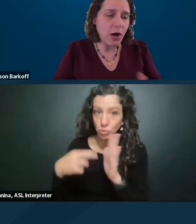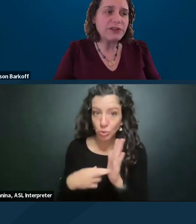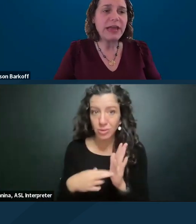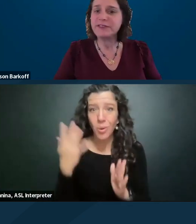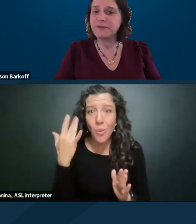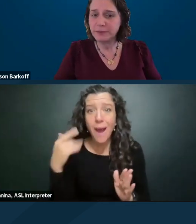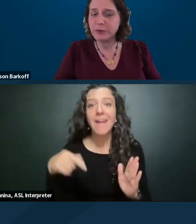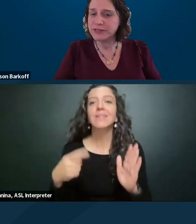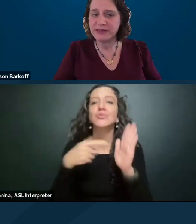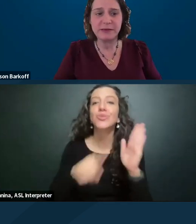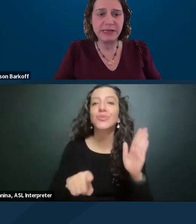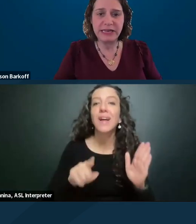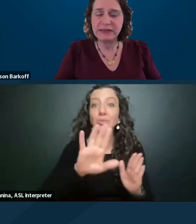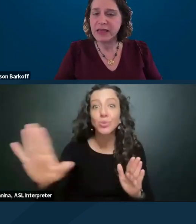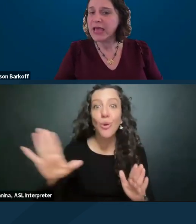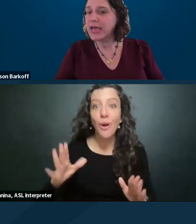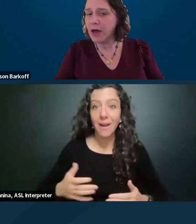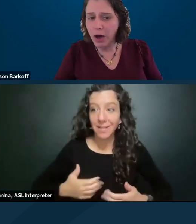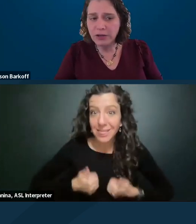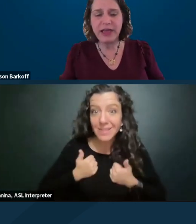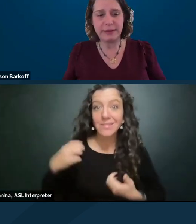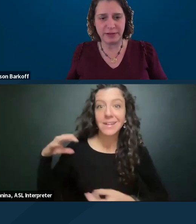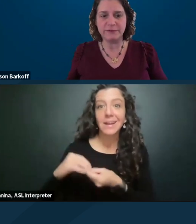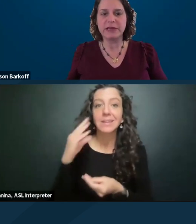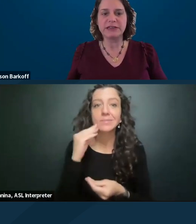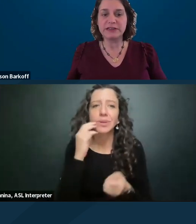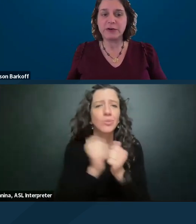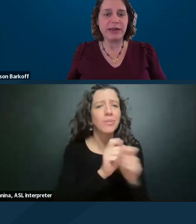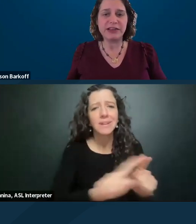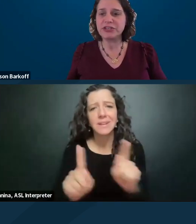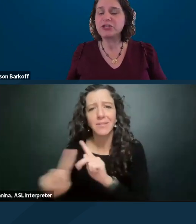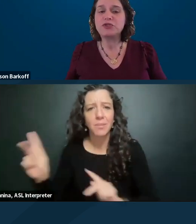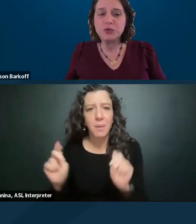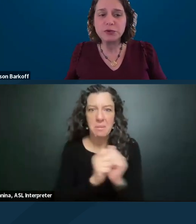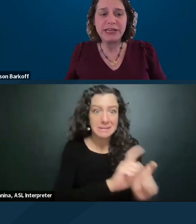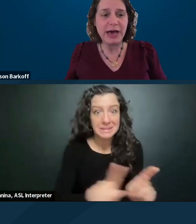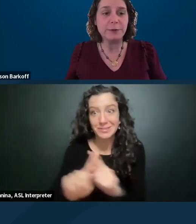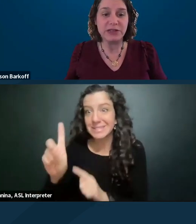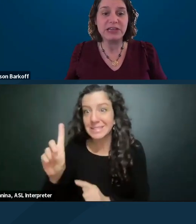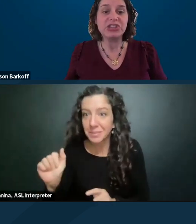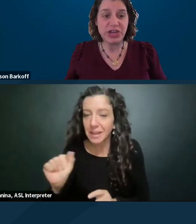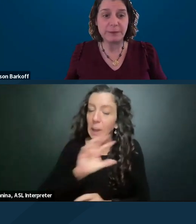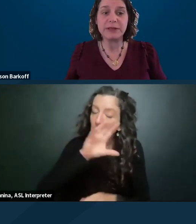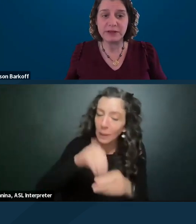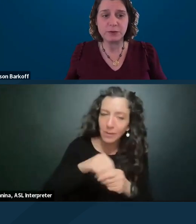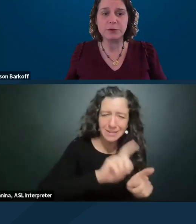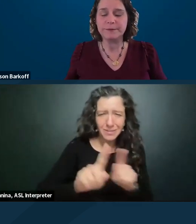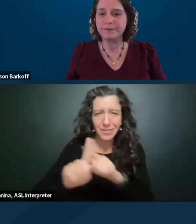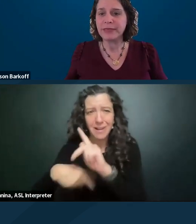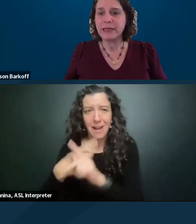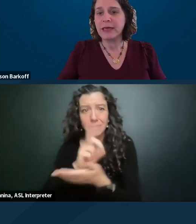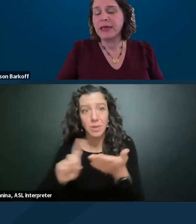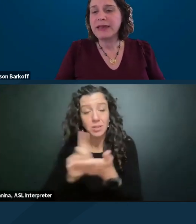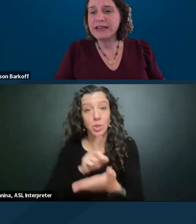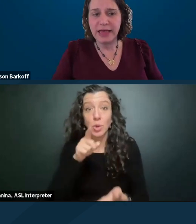across all types of people with disabilities and all types of discrimination. You truly helped shape this